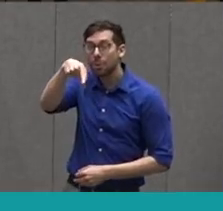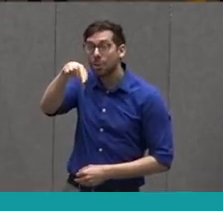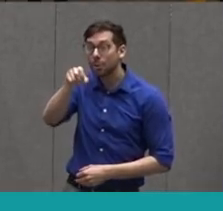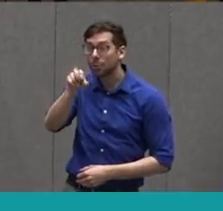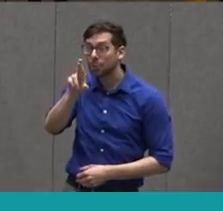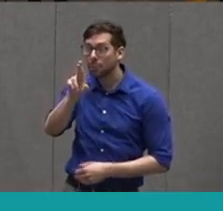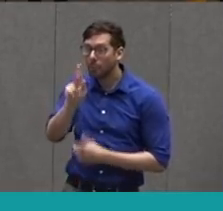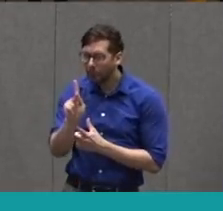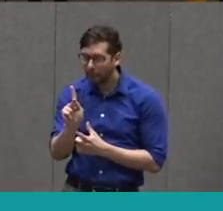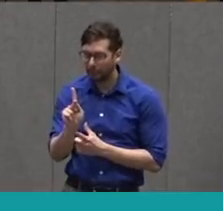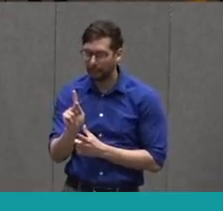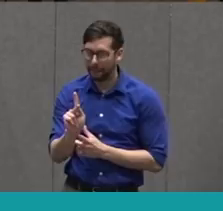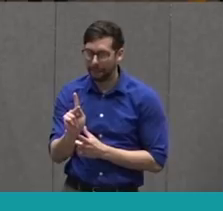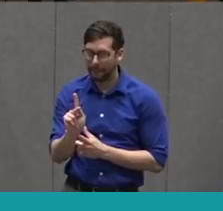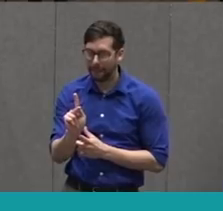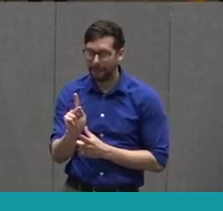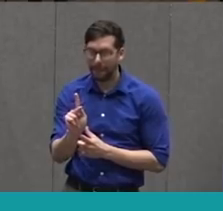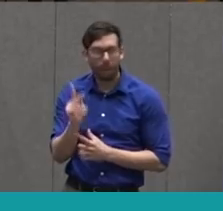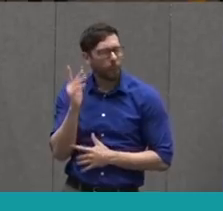fork